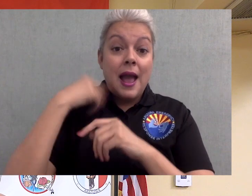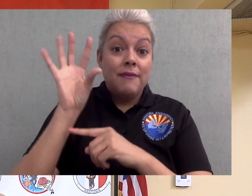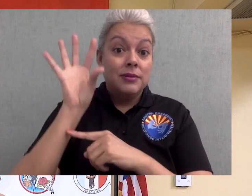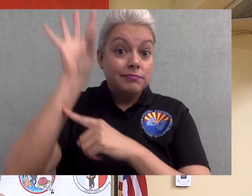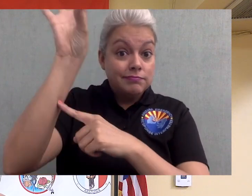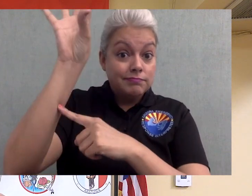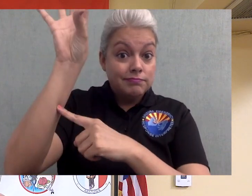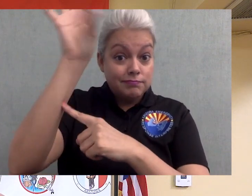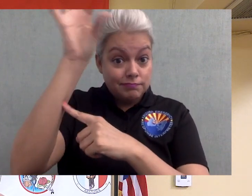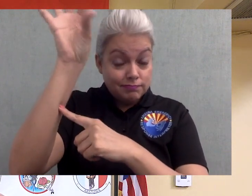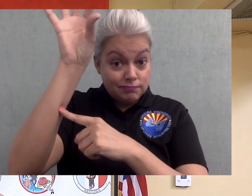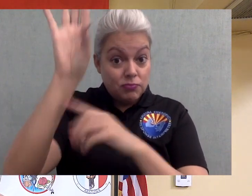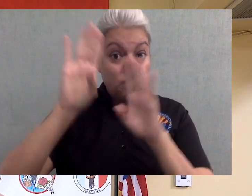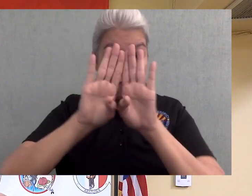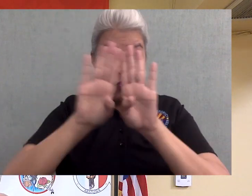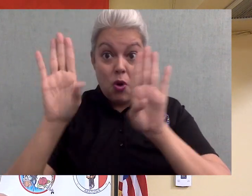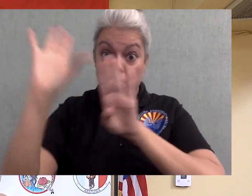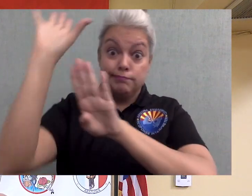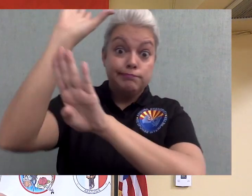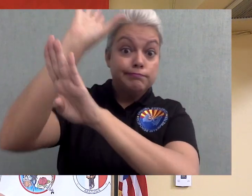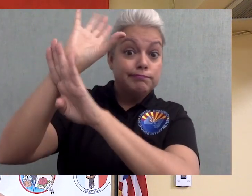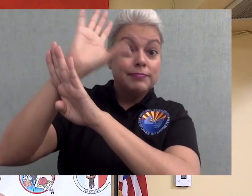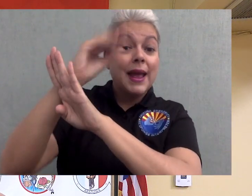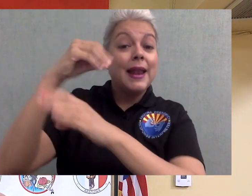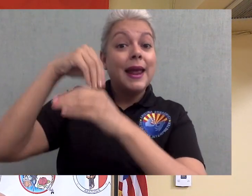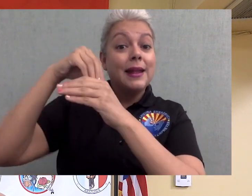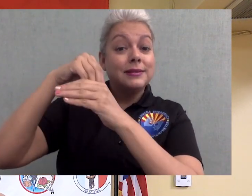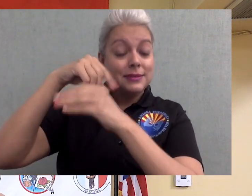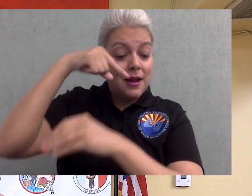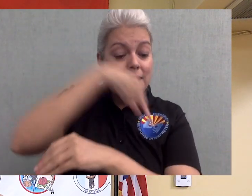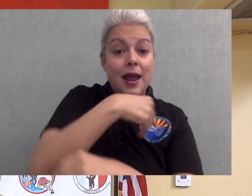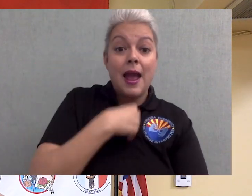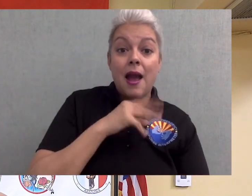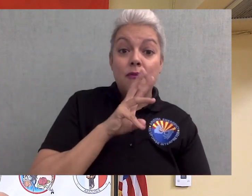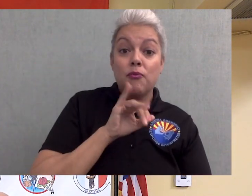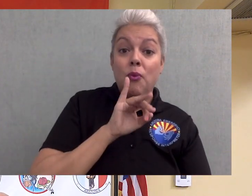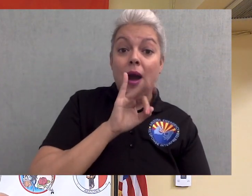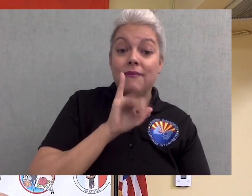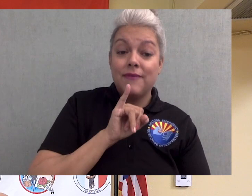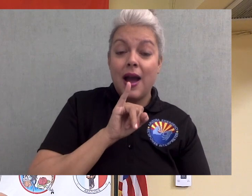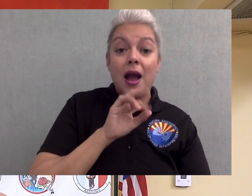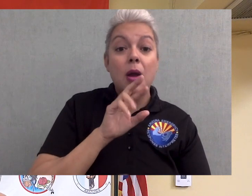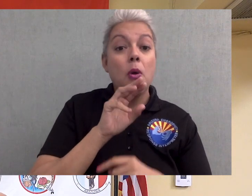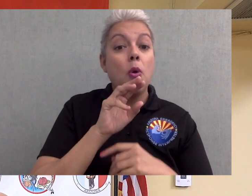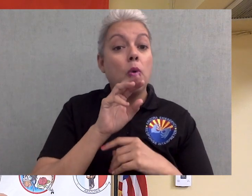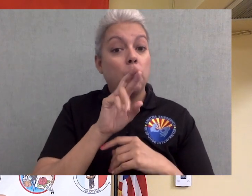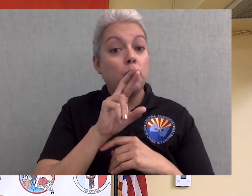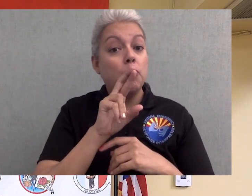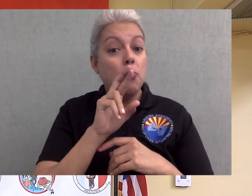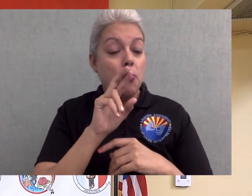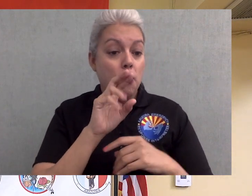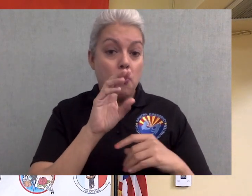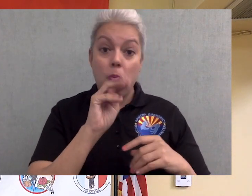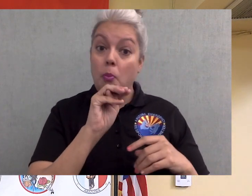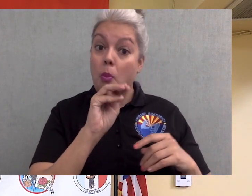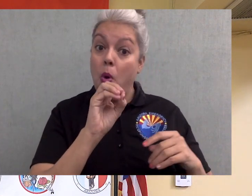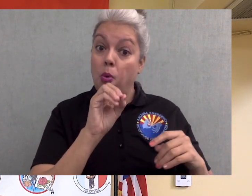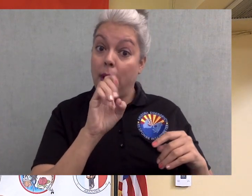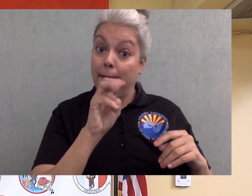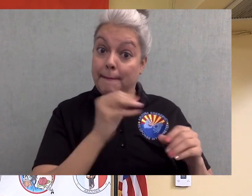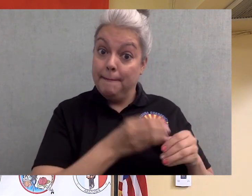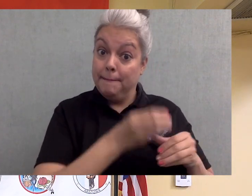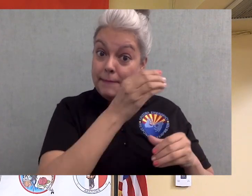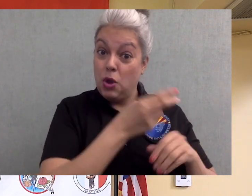and a Wi-Fi modem inside, like any other regular internet service that you would receive, except again, this is part of the tribe's network.